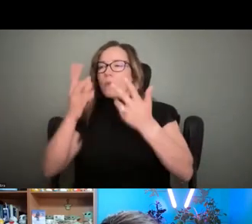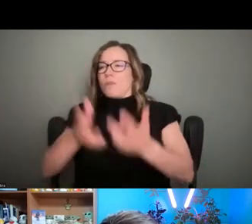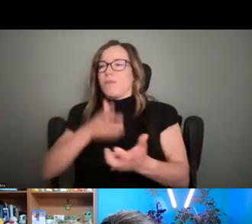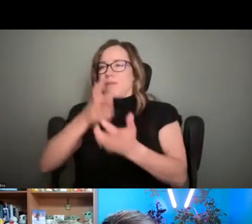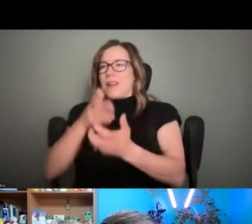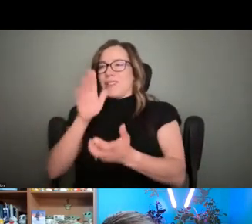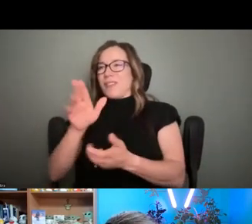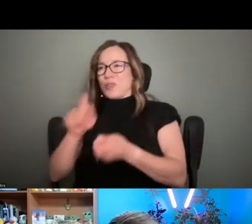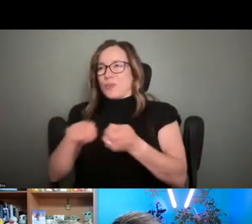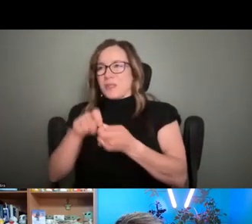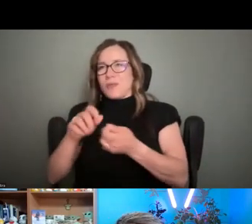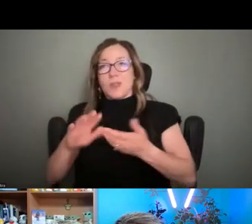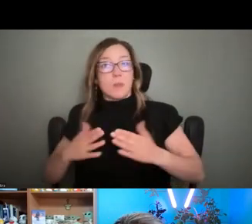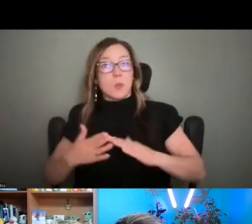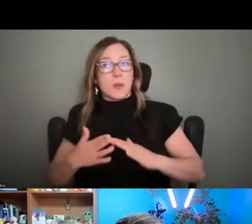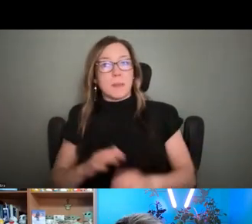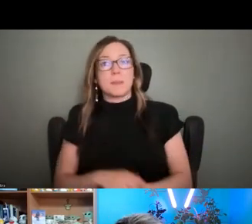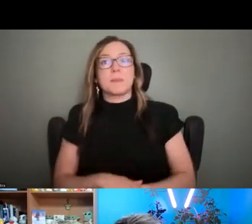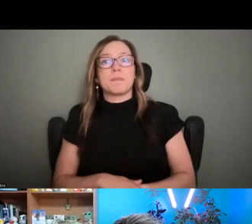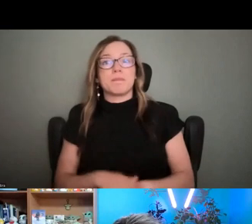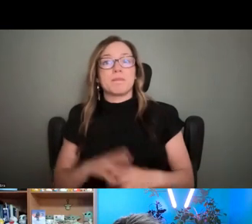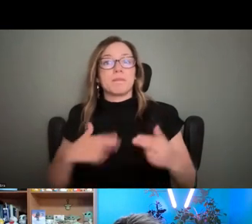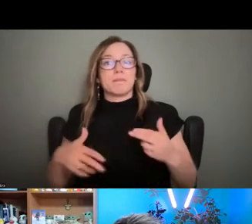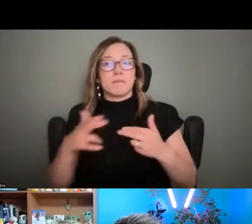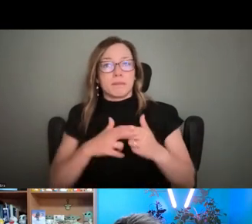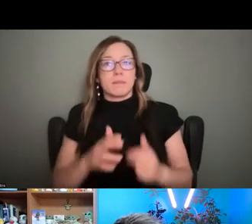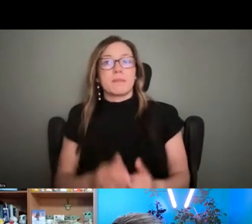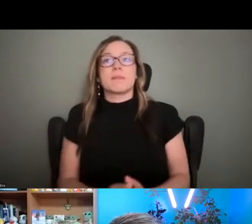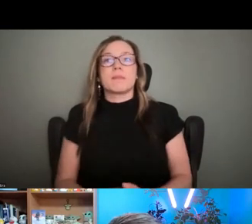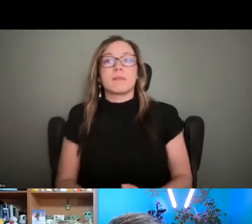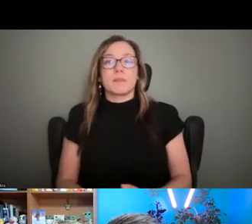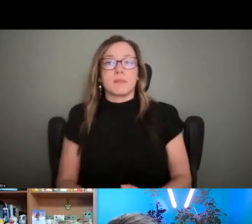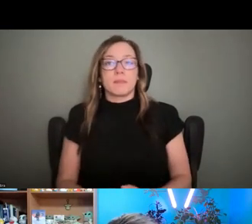their specific community. Next slide, please.